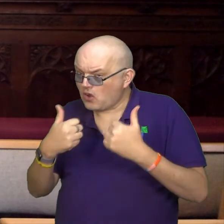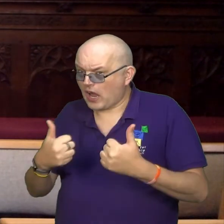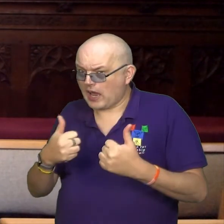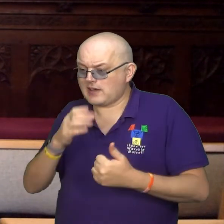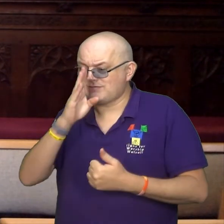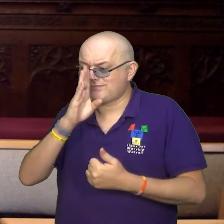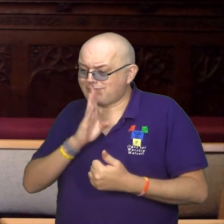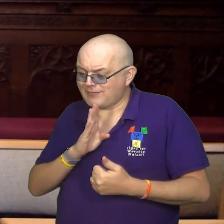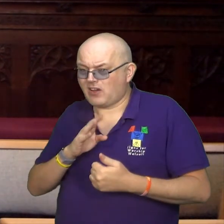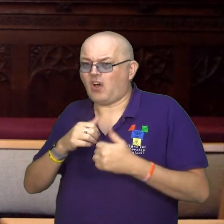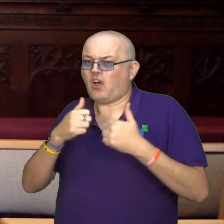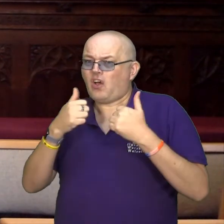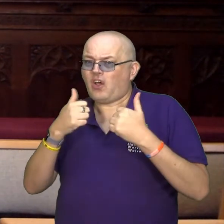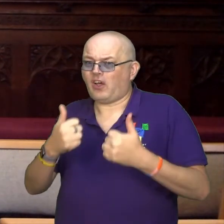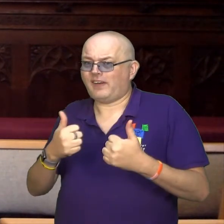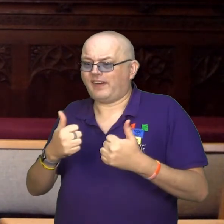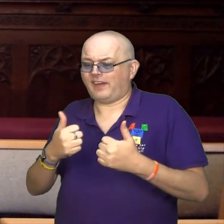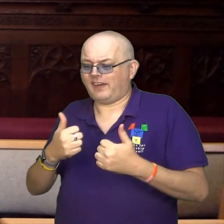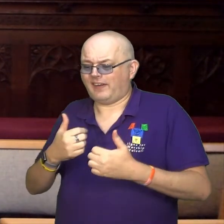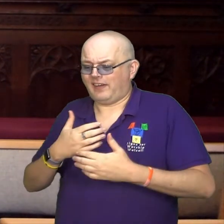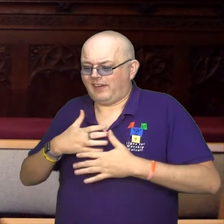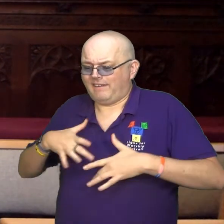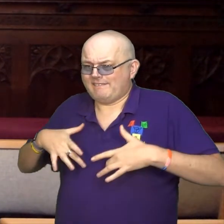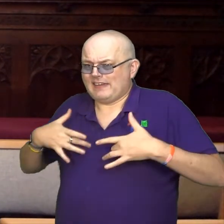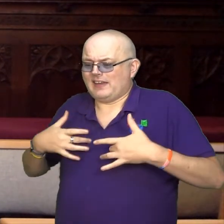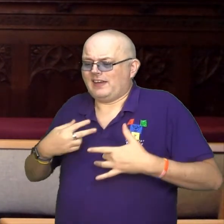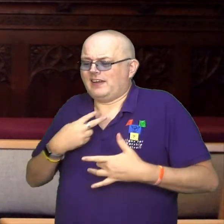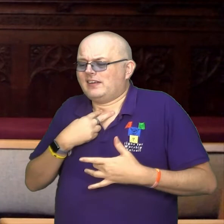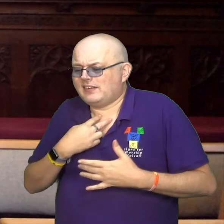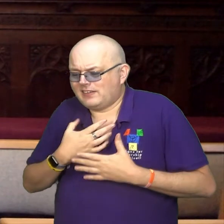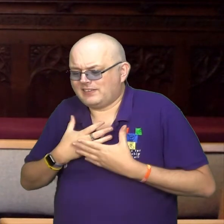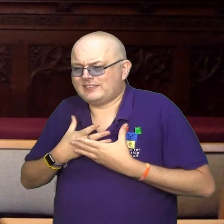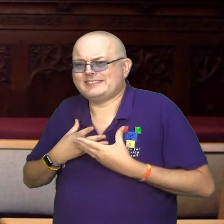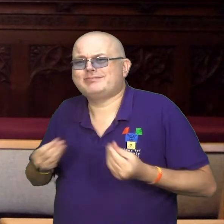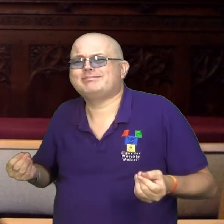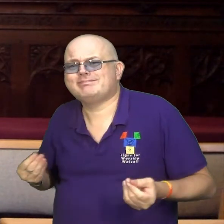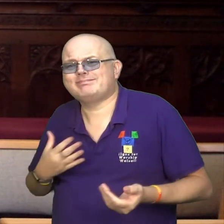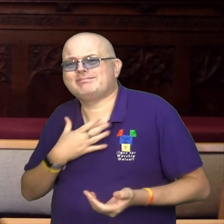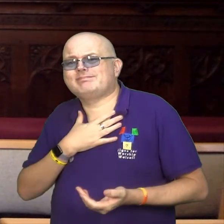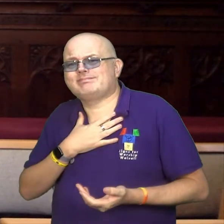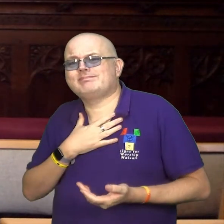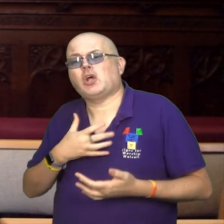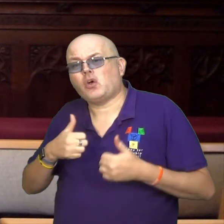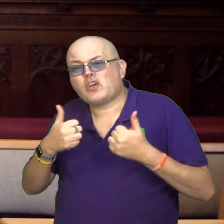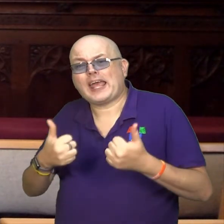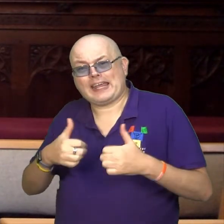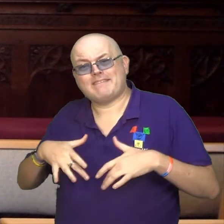It's okay to grieve, it's okay to have a feeling of loss.